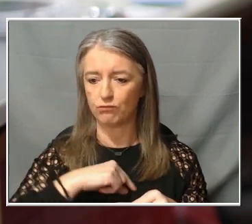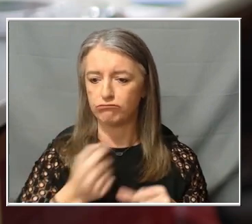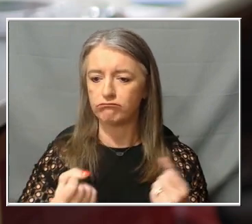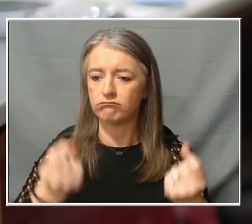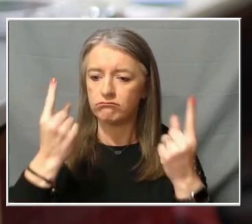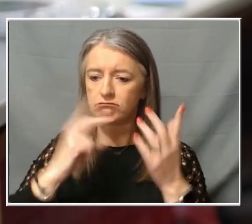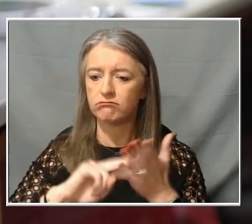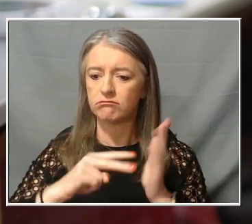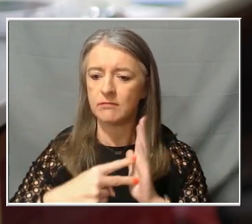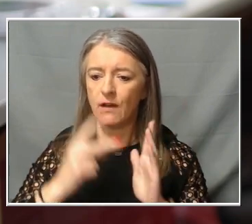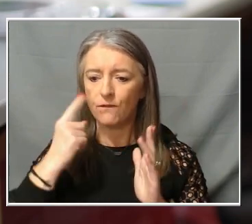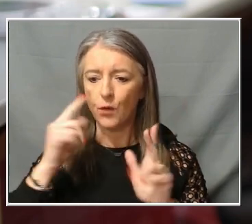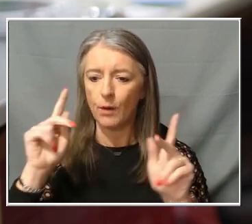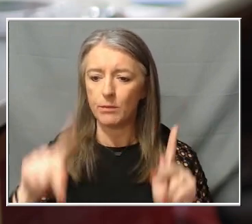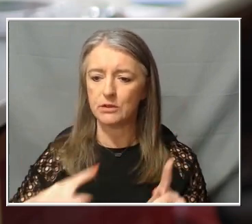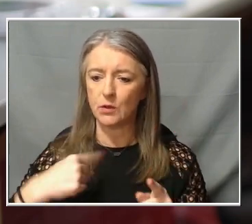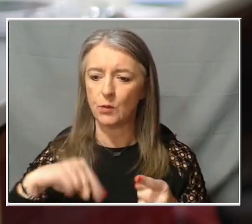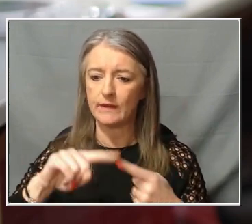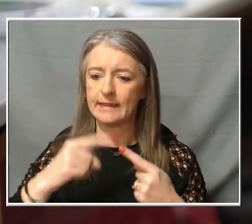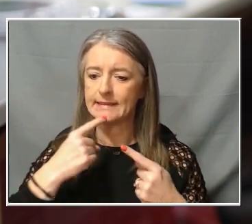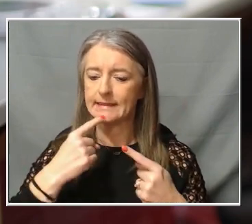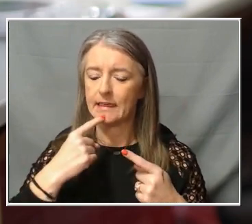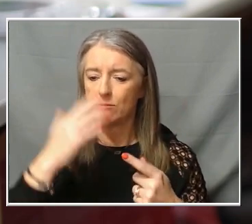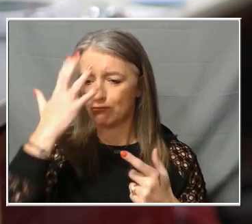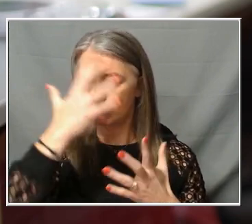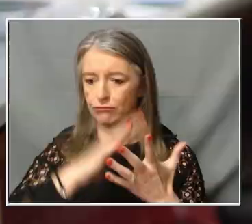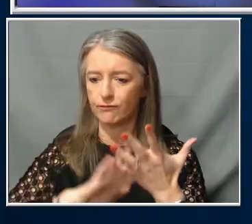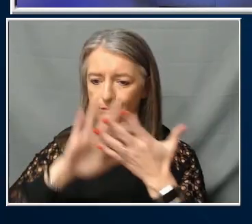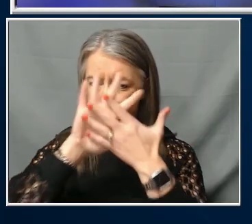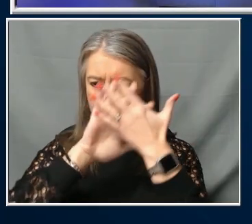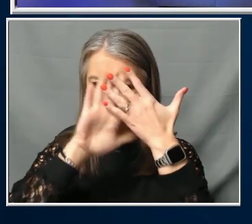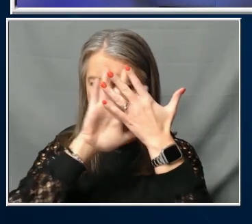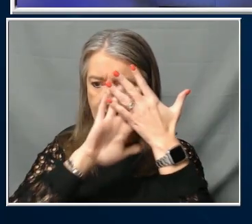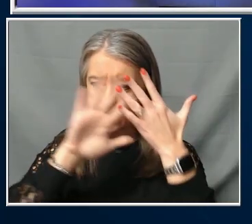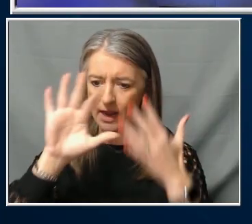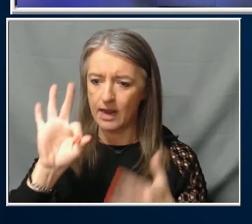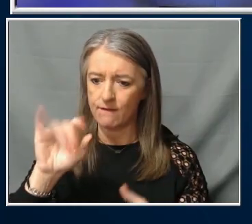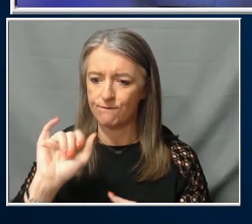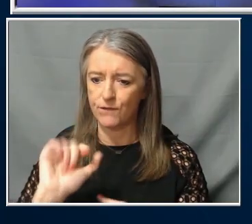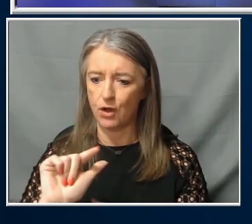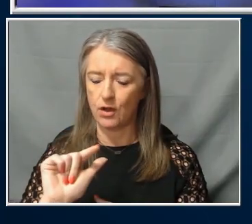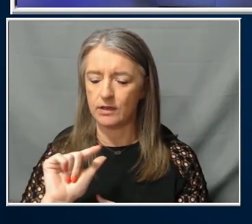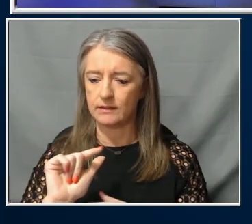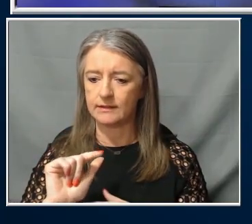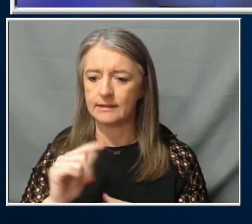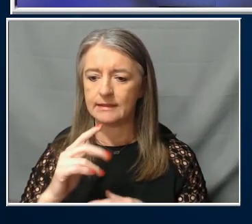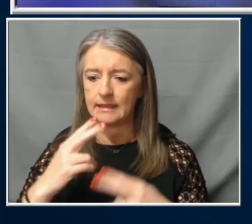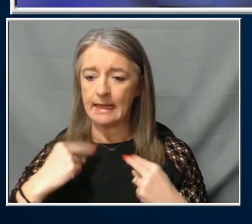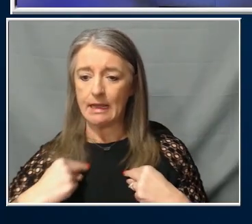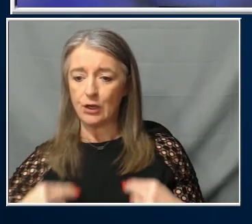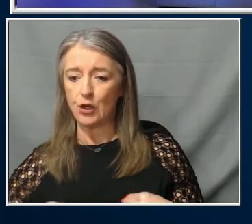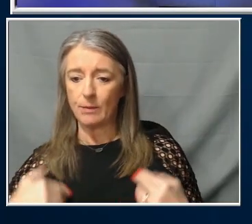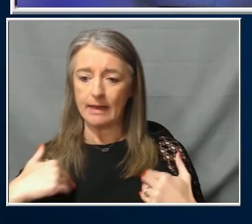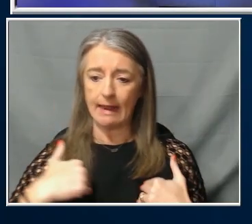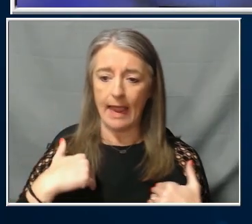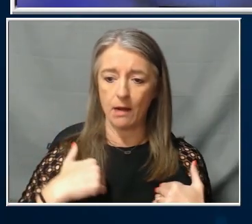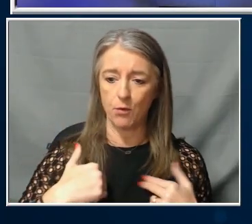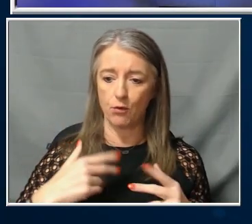to a person, what they say they're talking about brain fog. So how similar is a human brain to an animal brain?